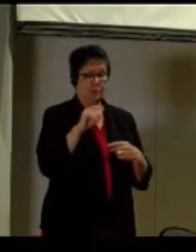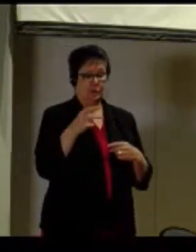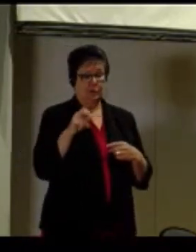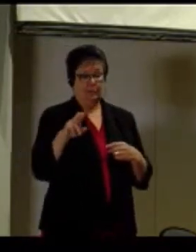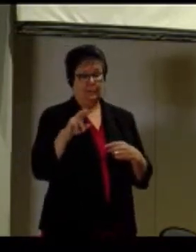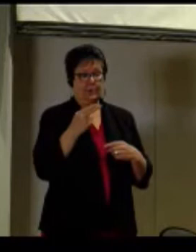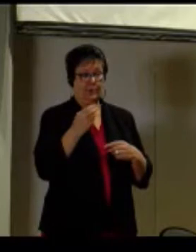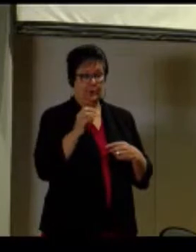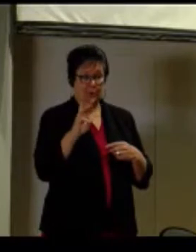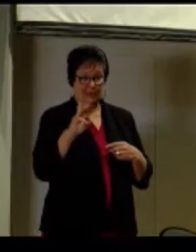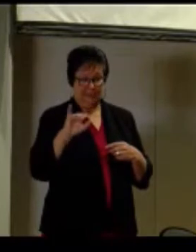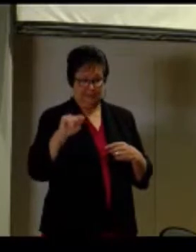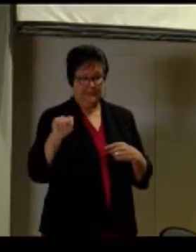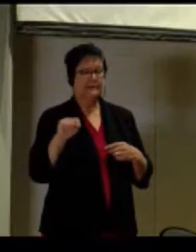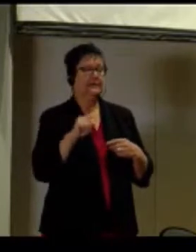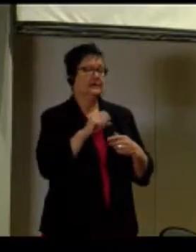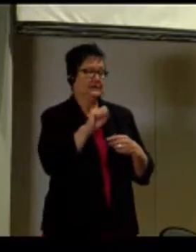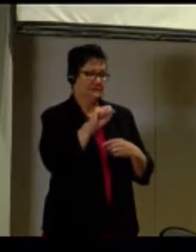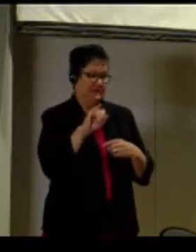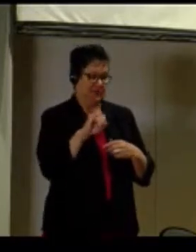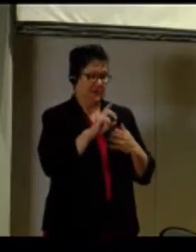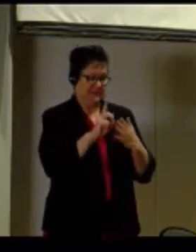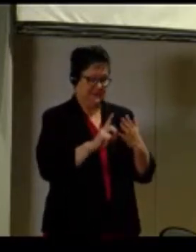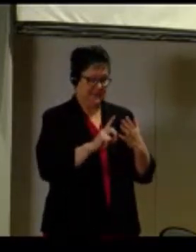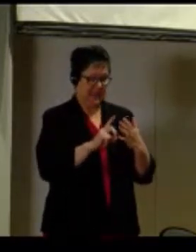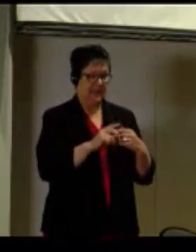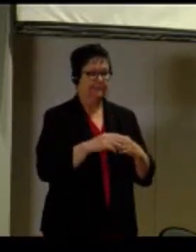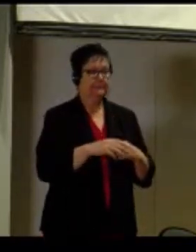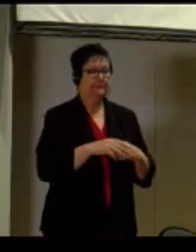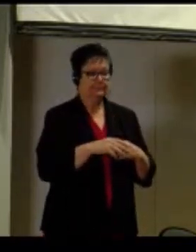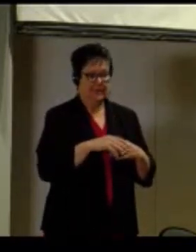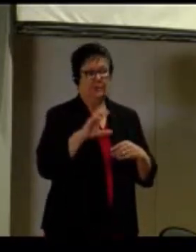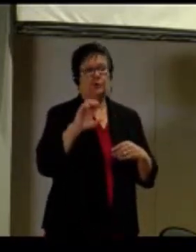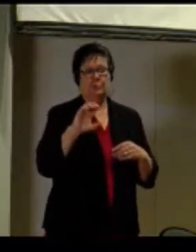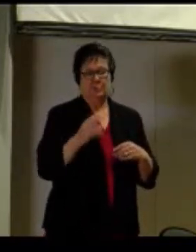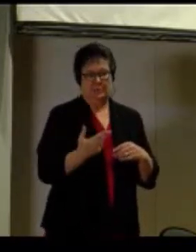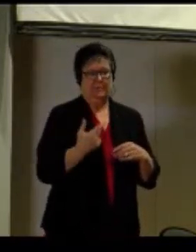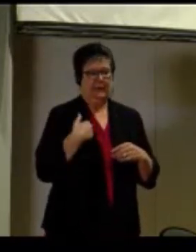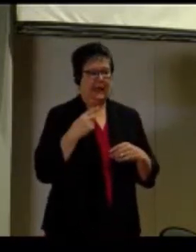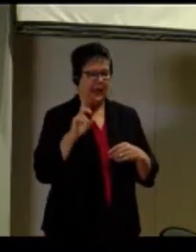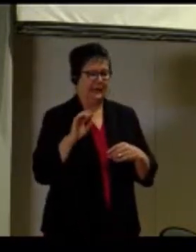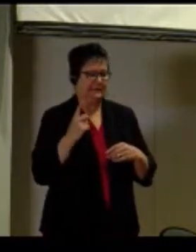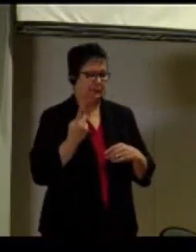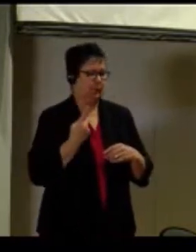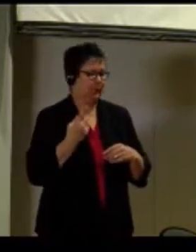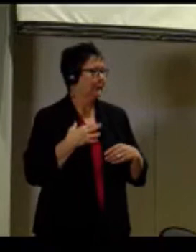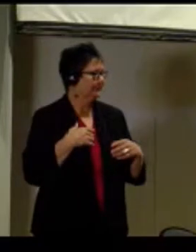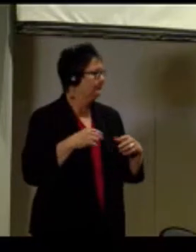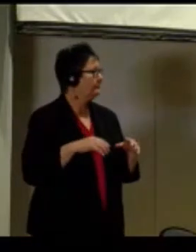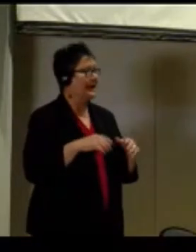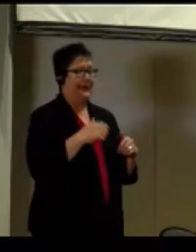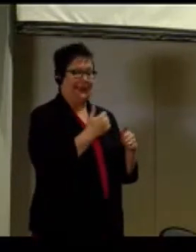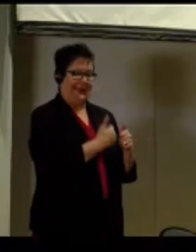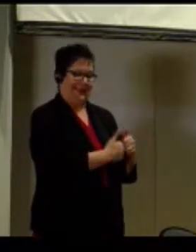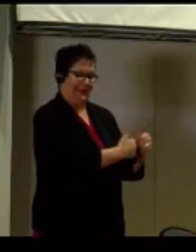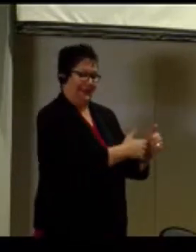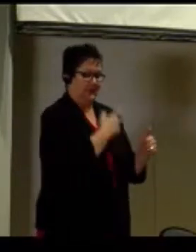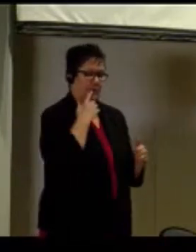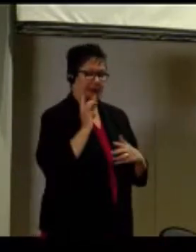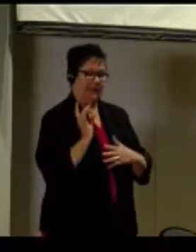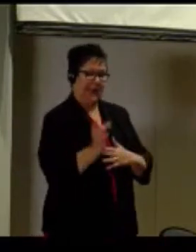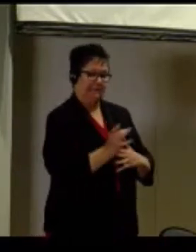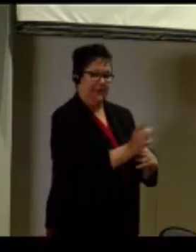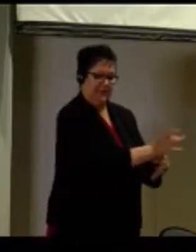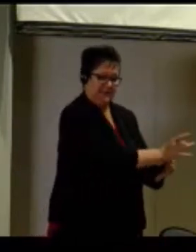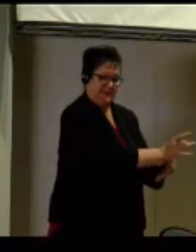Museum. What we're going to do is each of the speakers will have about 8 minutes that they will go through their projects, and then we will bring everybody back